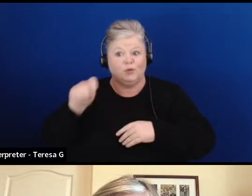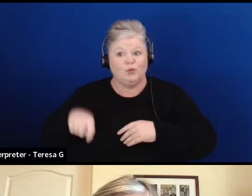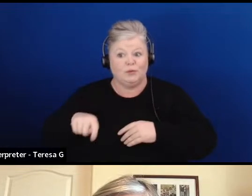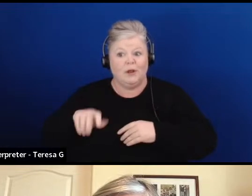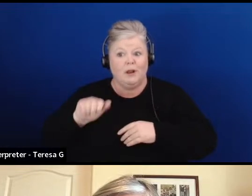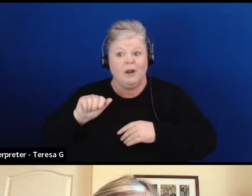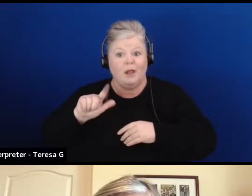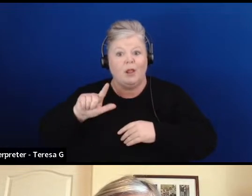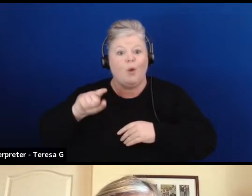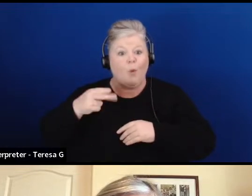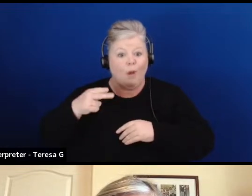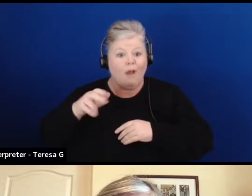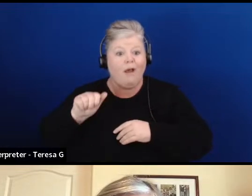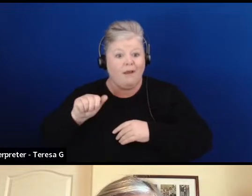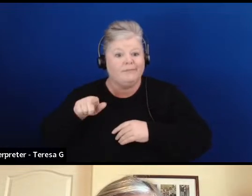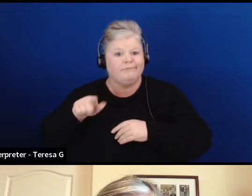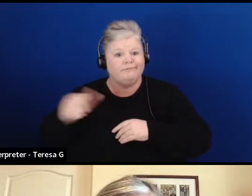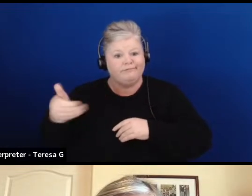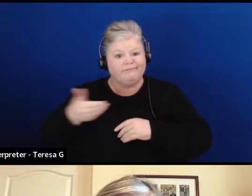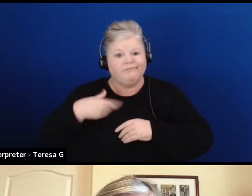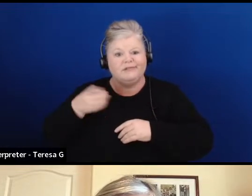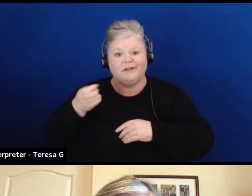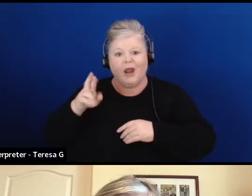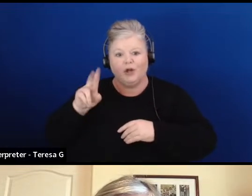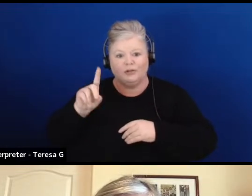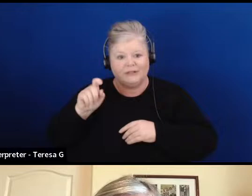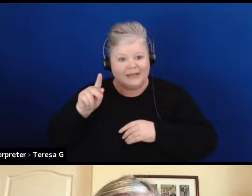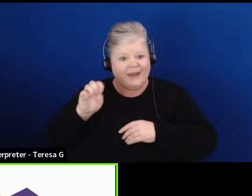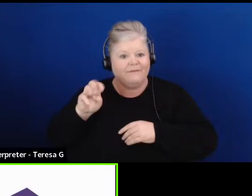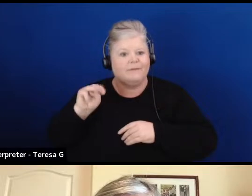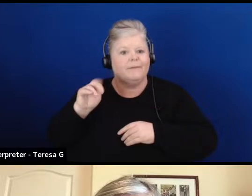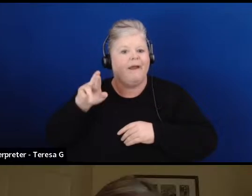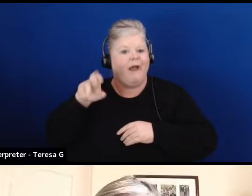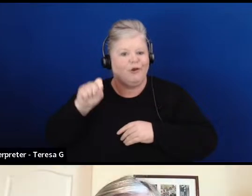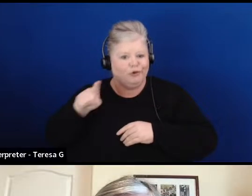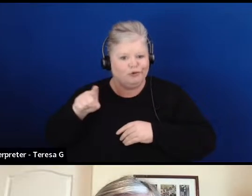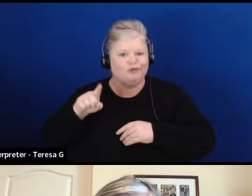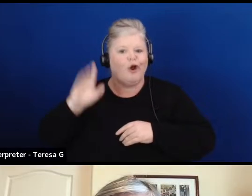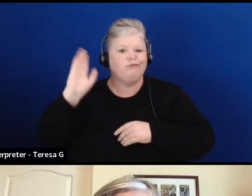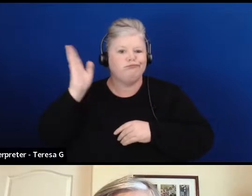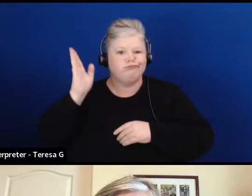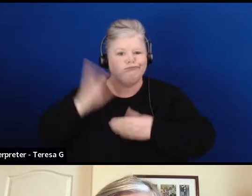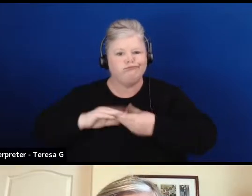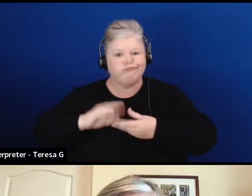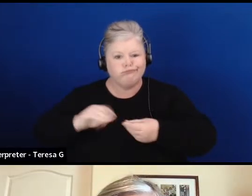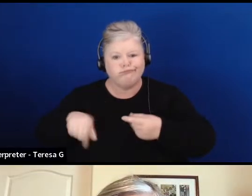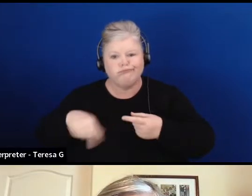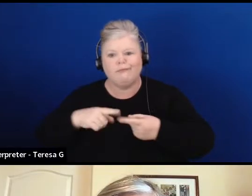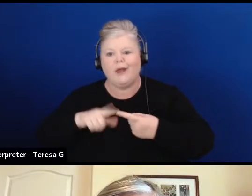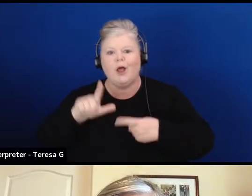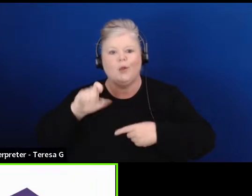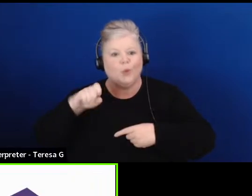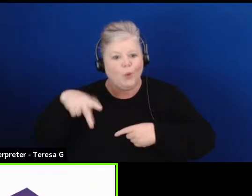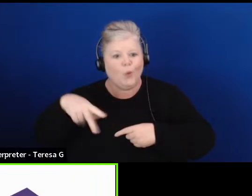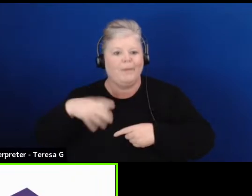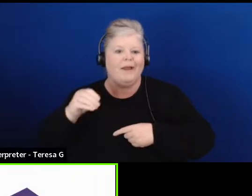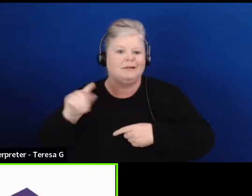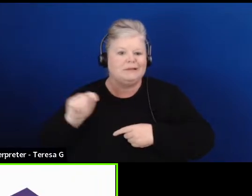when they invited Dr. Dave Myers to come and talk about looping and telecoils. And so it